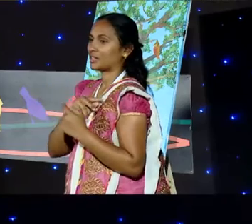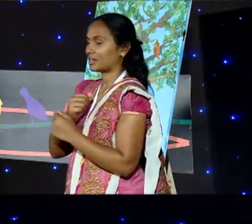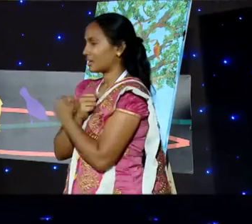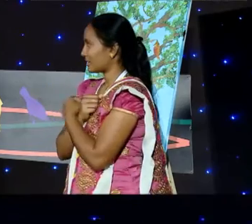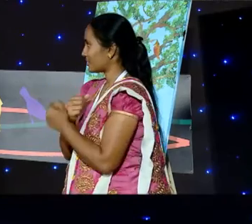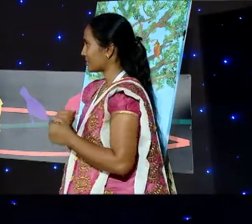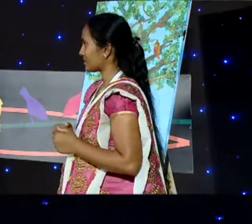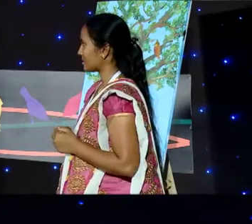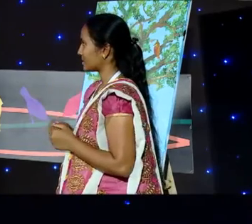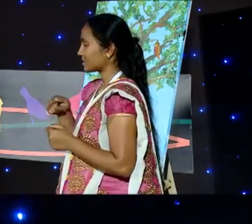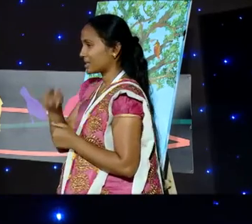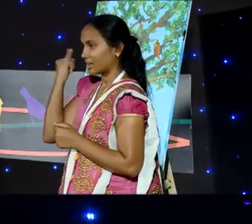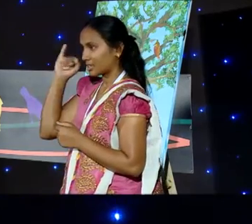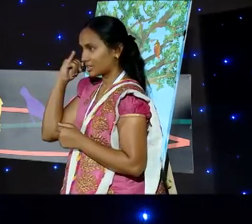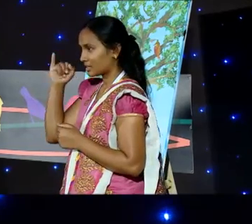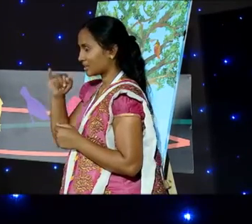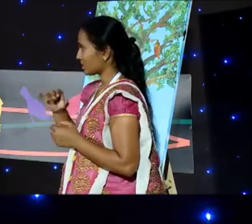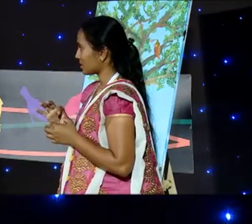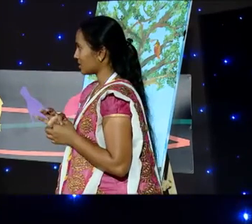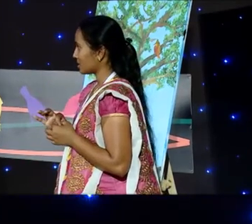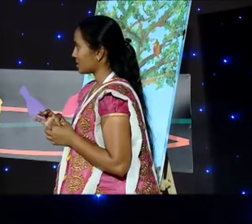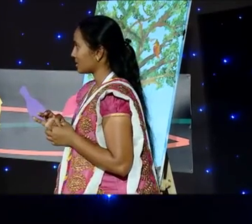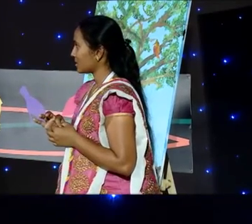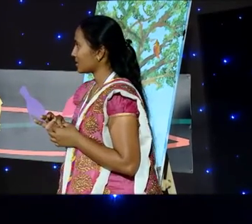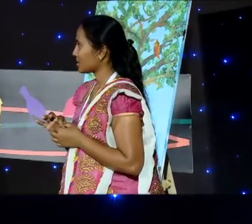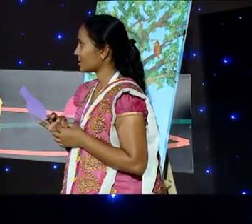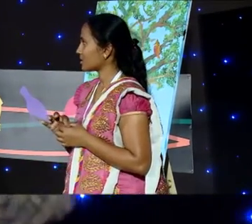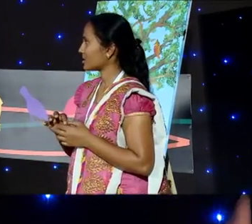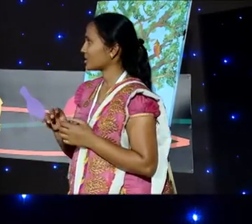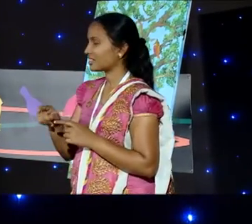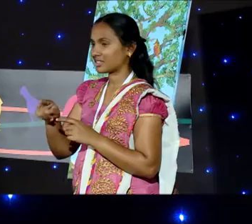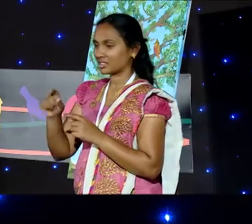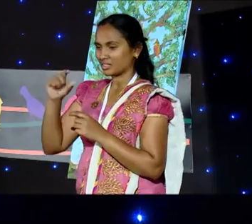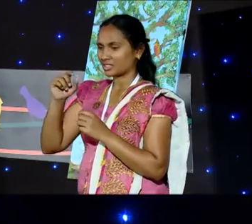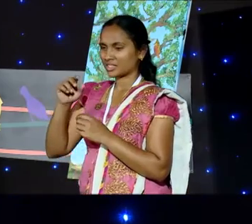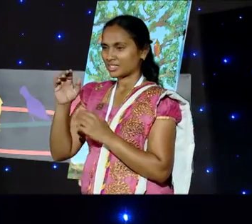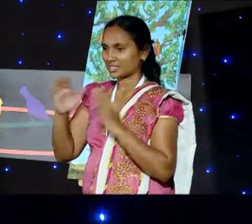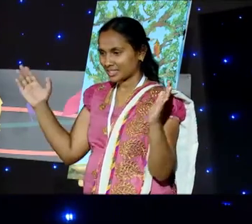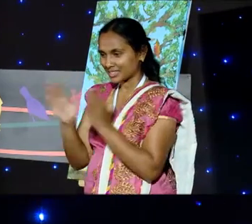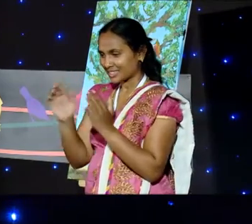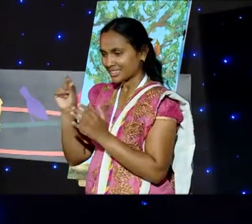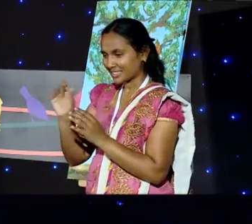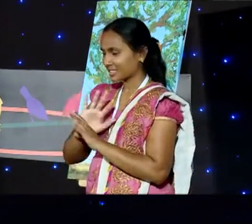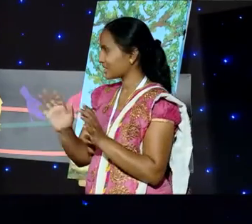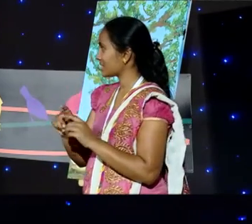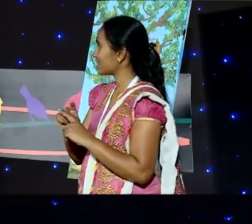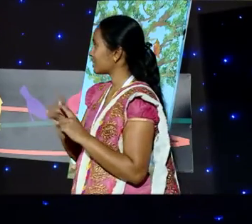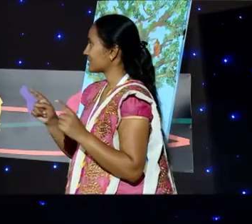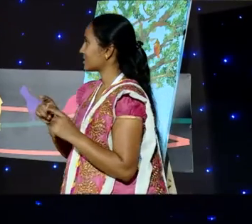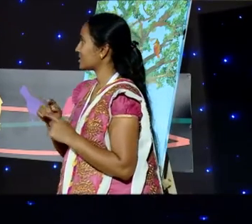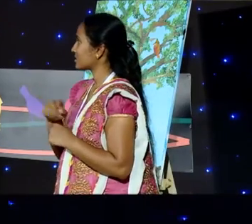so this idea of not the size of this, but the size of the context around it is what